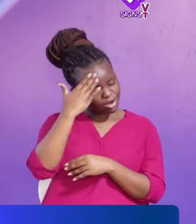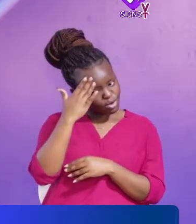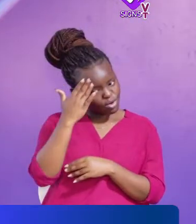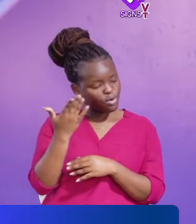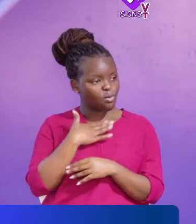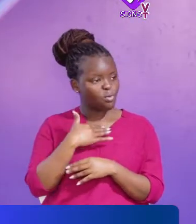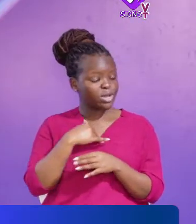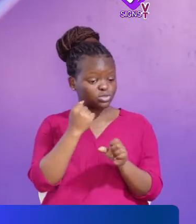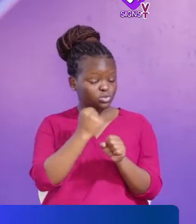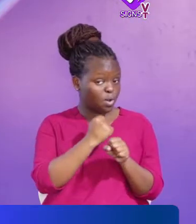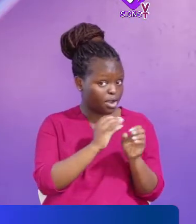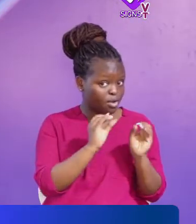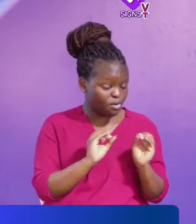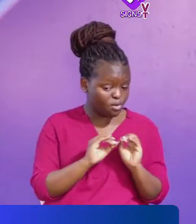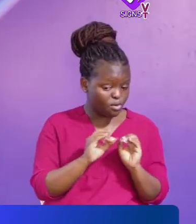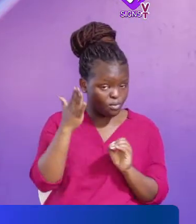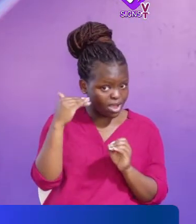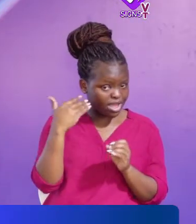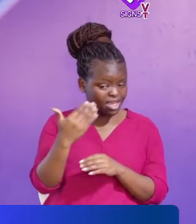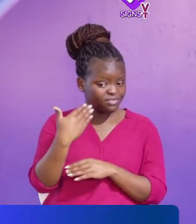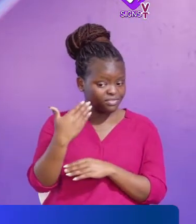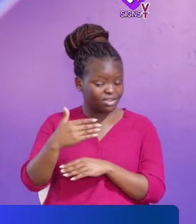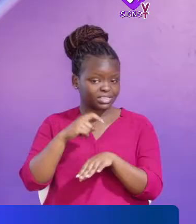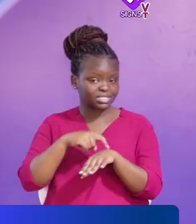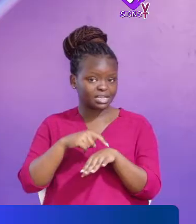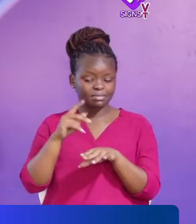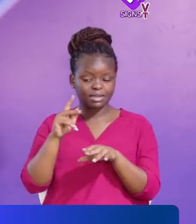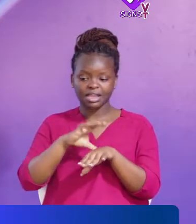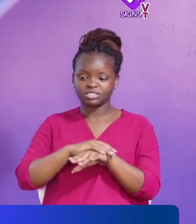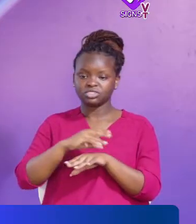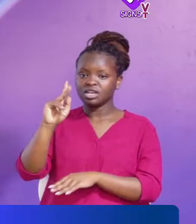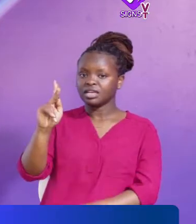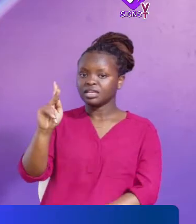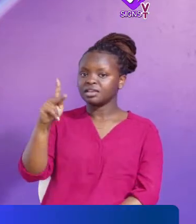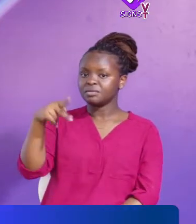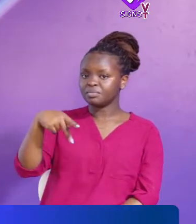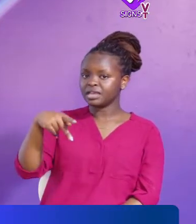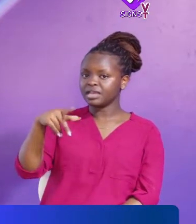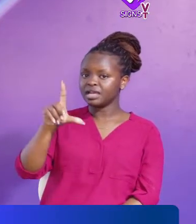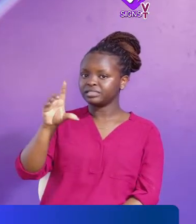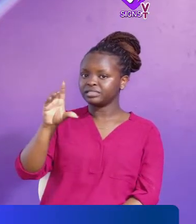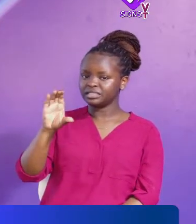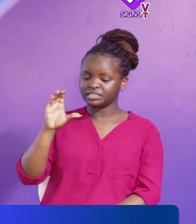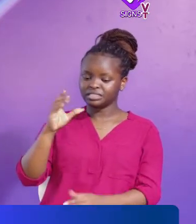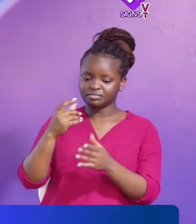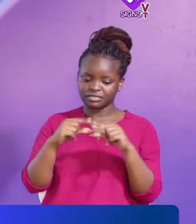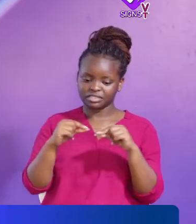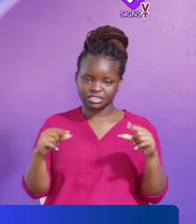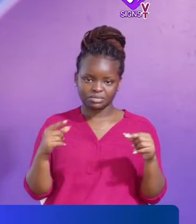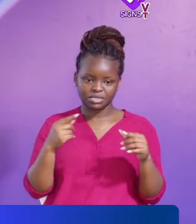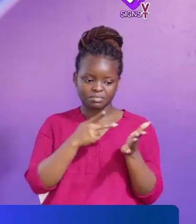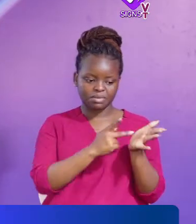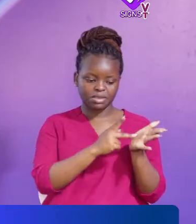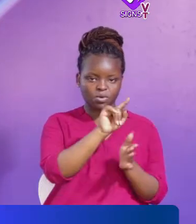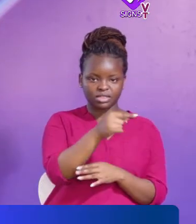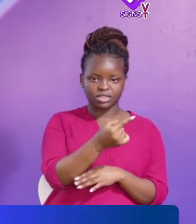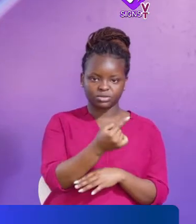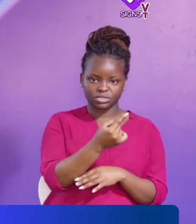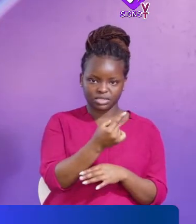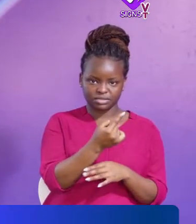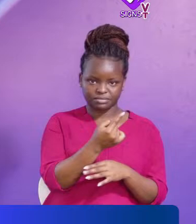do not want. Because every time you get Kenya Power, a statement, they tell you, you paid 1,000 shillings, isn't